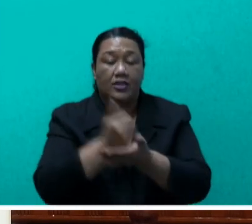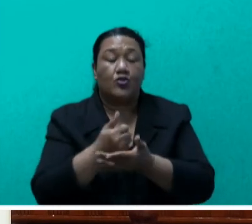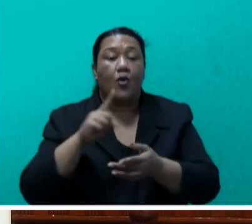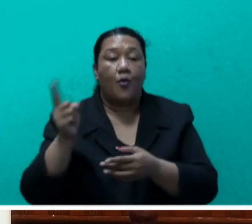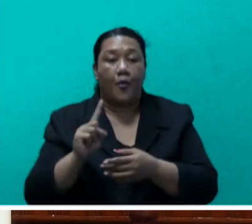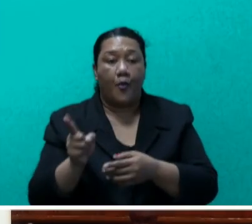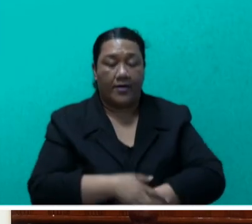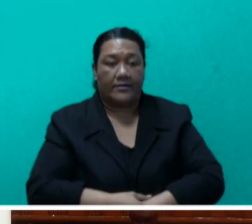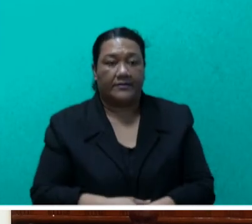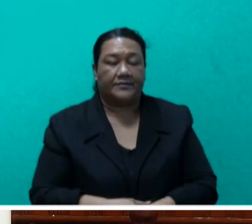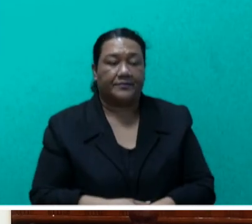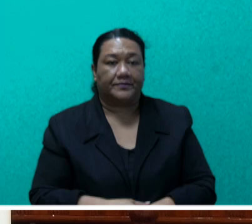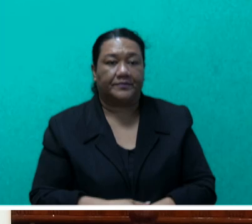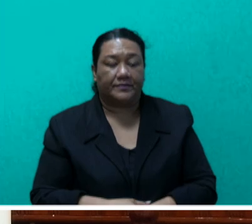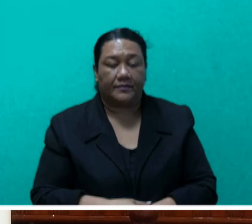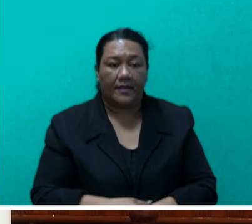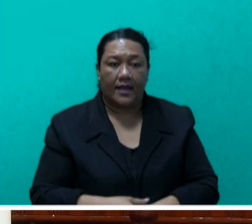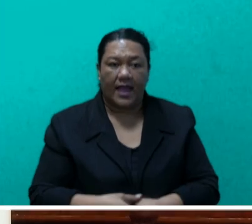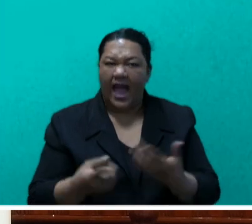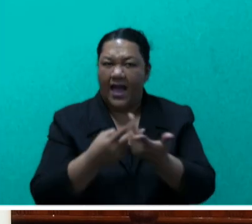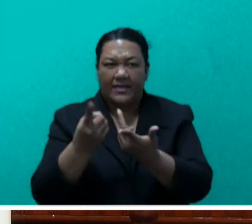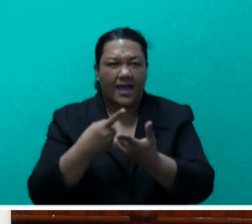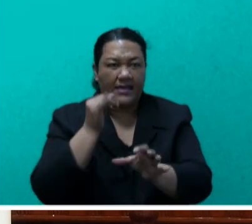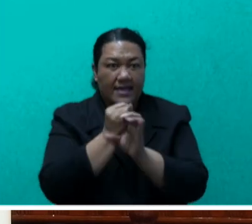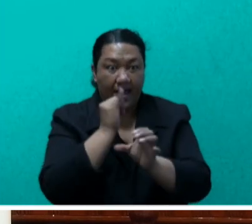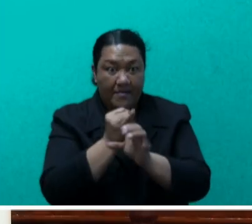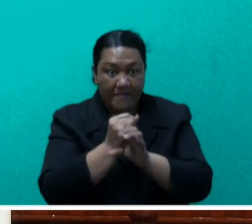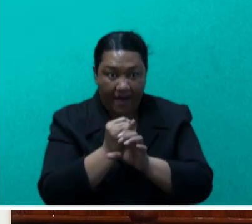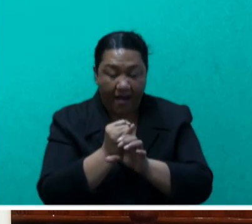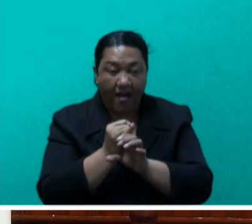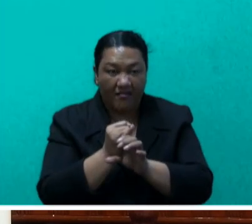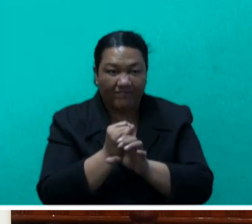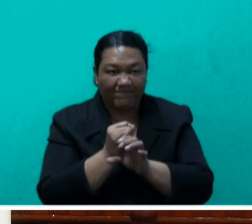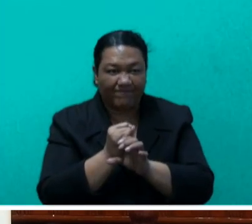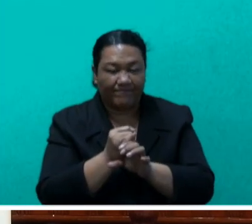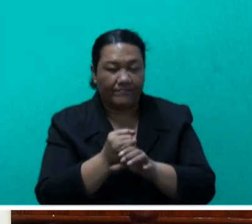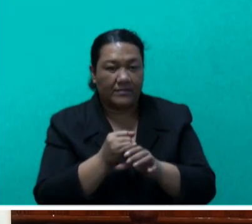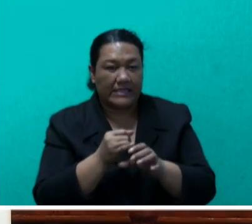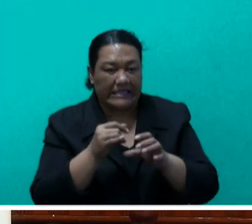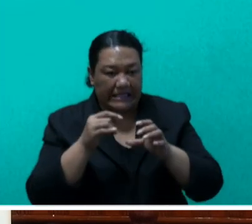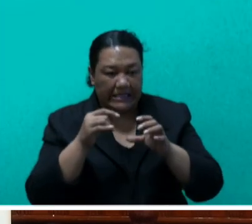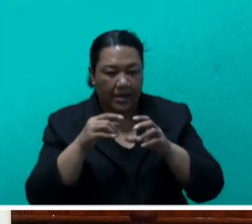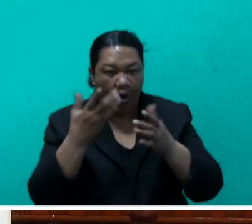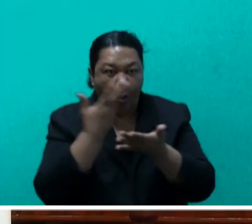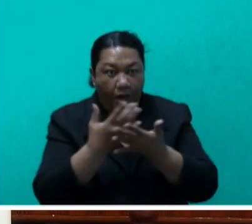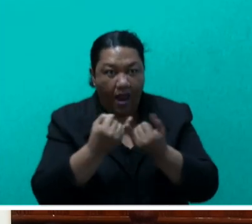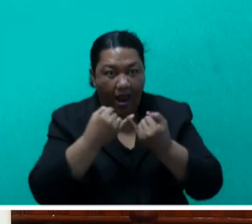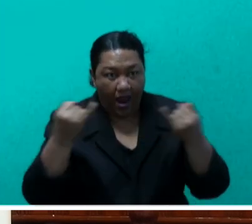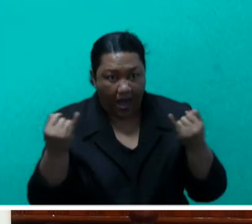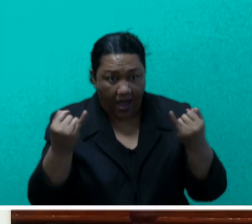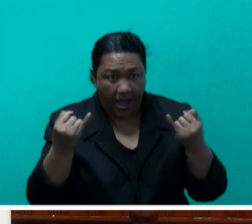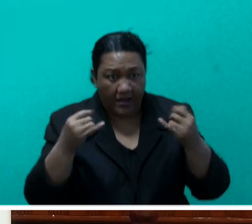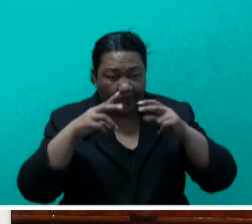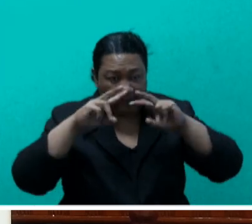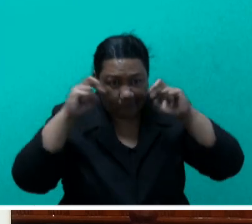from hazardous threat that could lead to loss of and ruin of our National